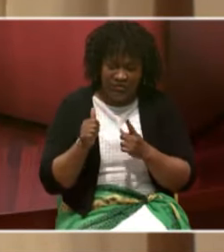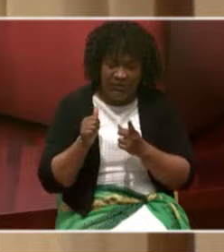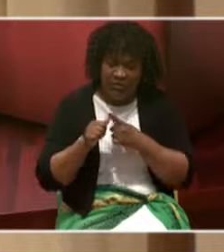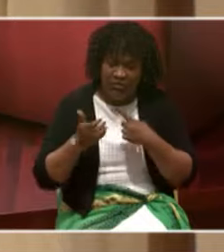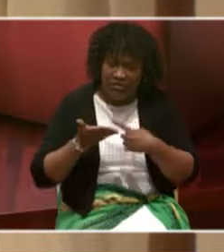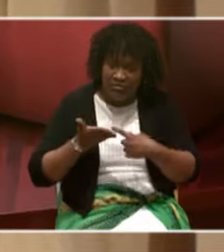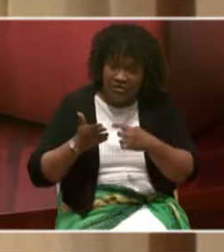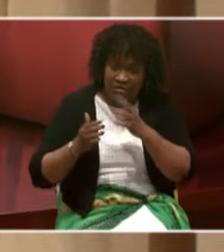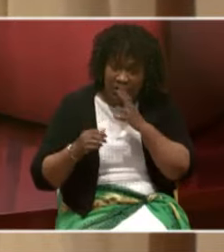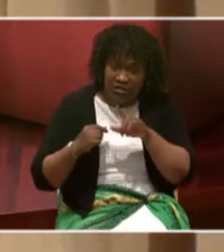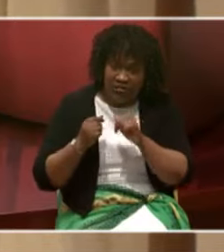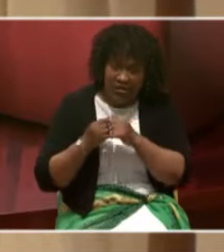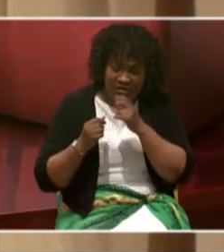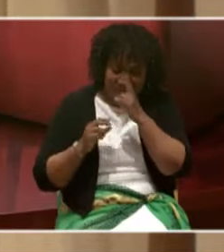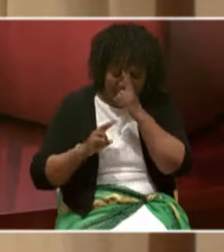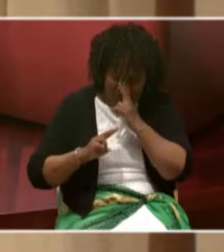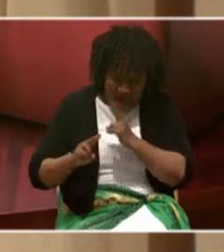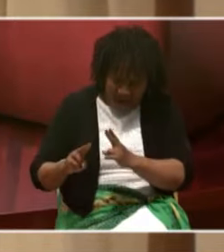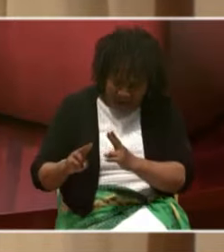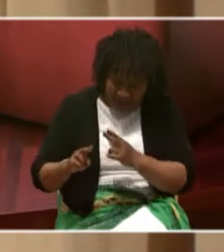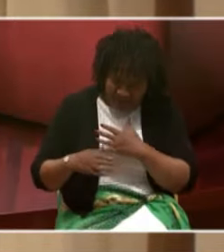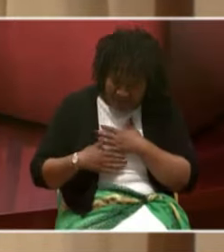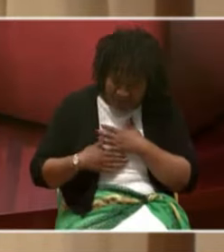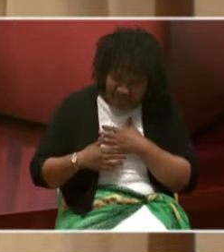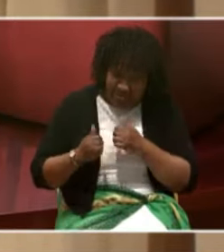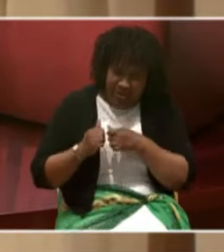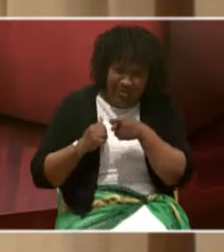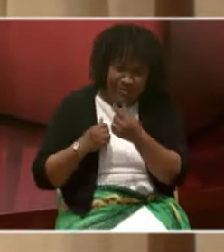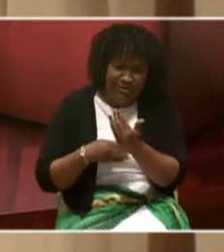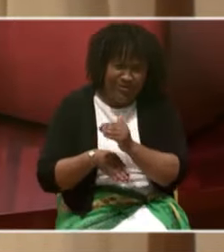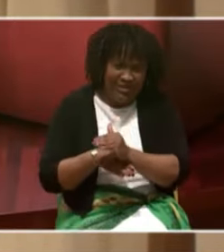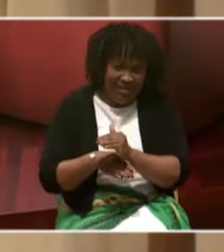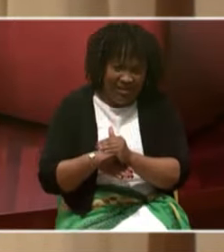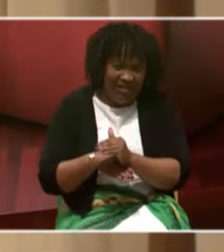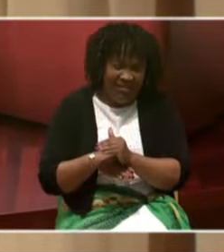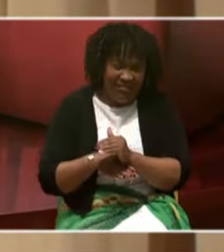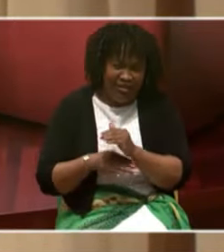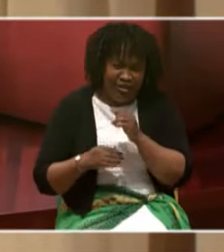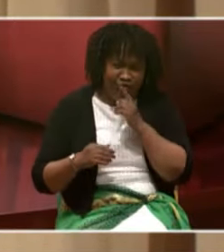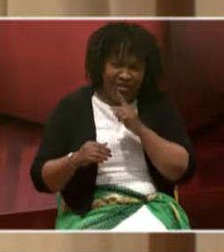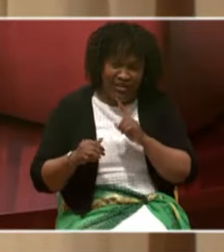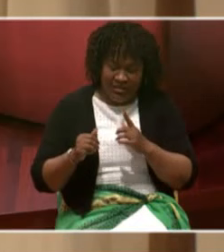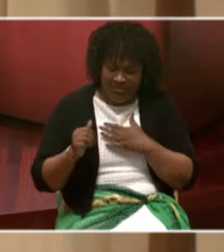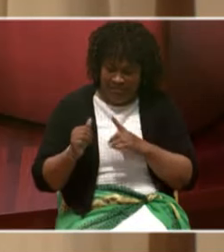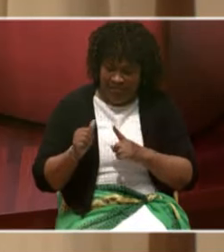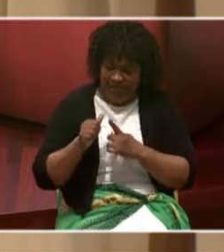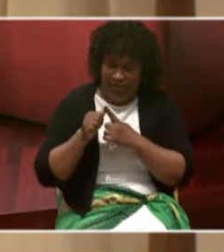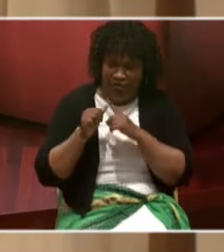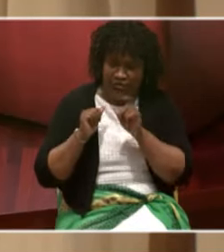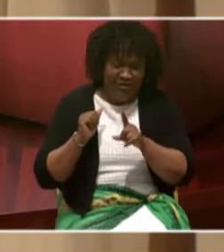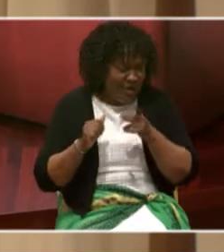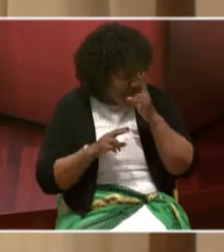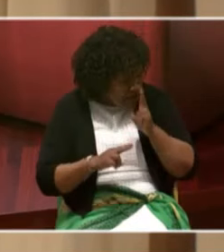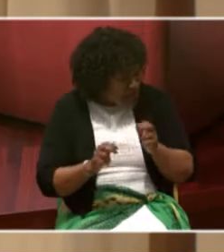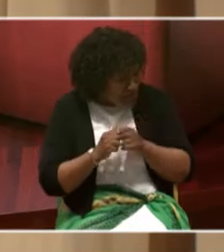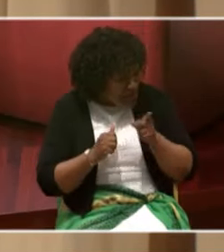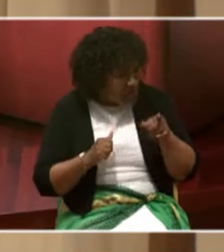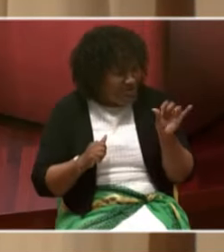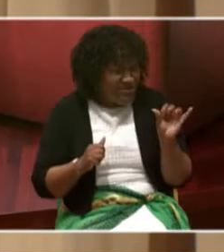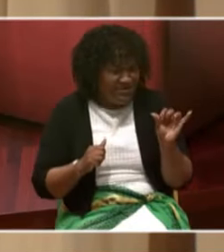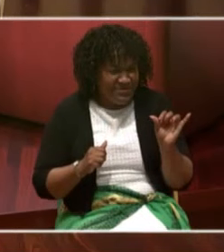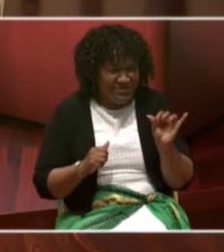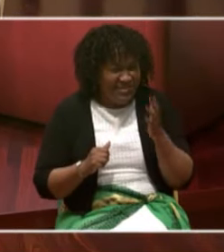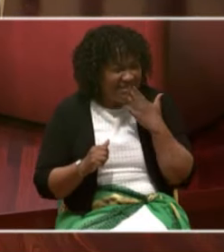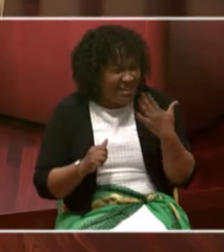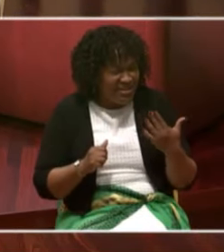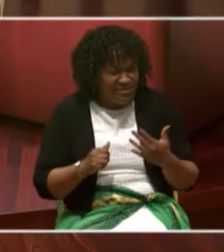and the 50s. We try to tell the story, try to make it very simple. And let them see the signs